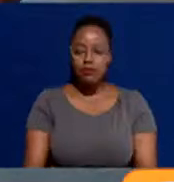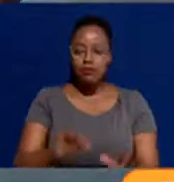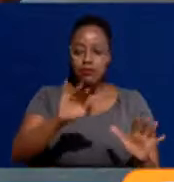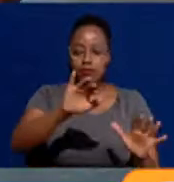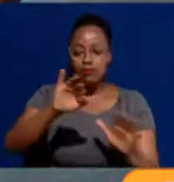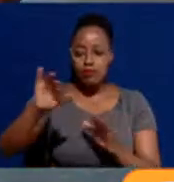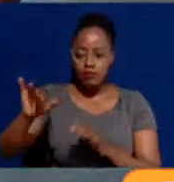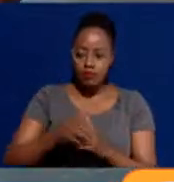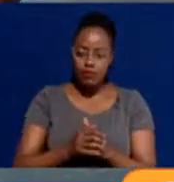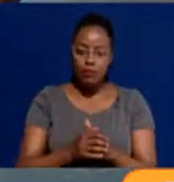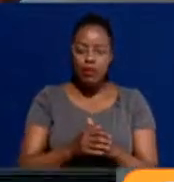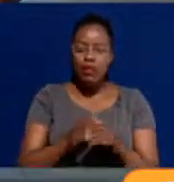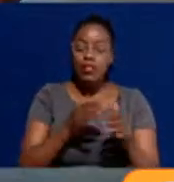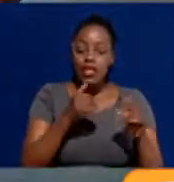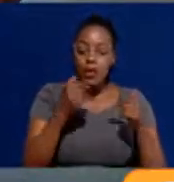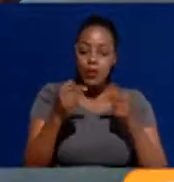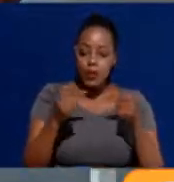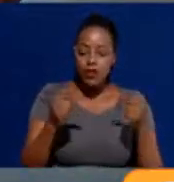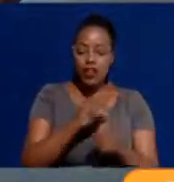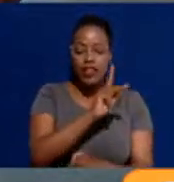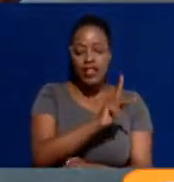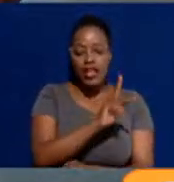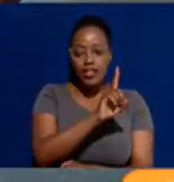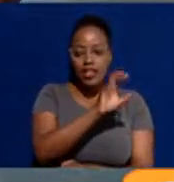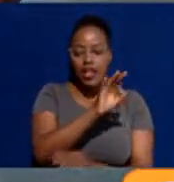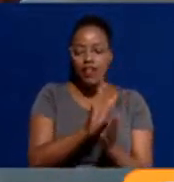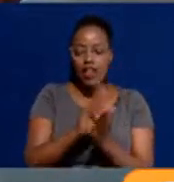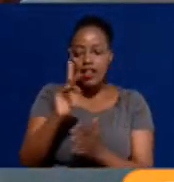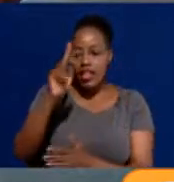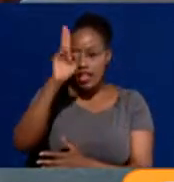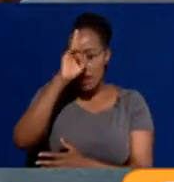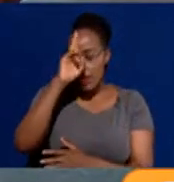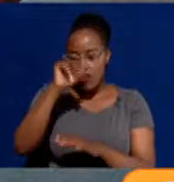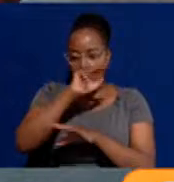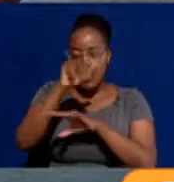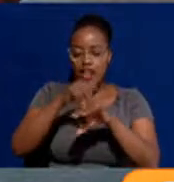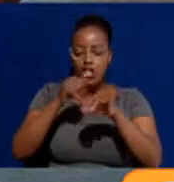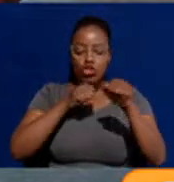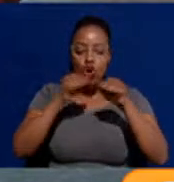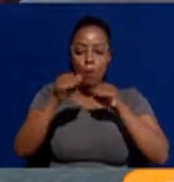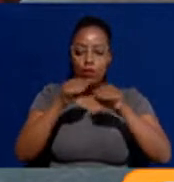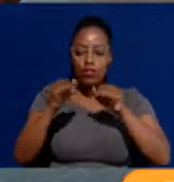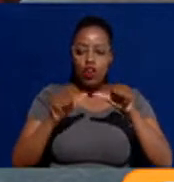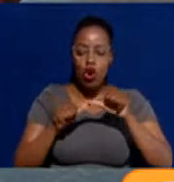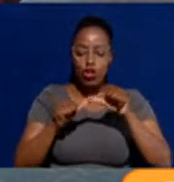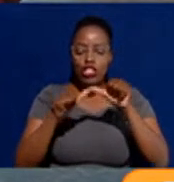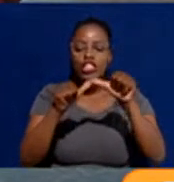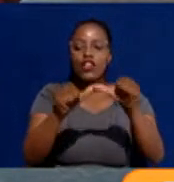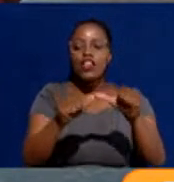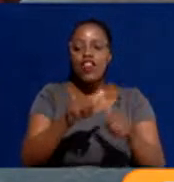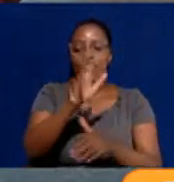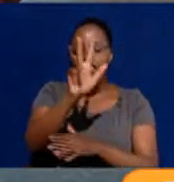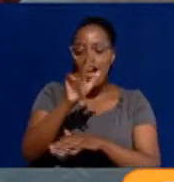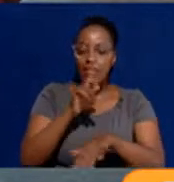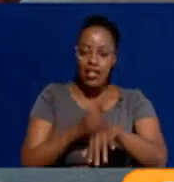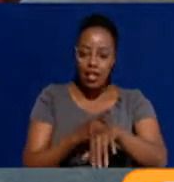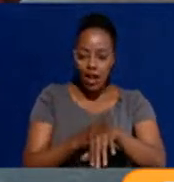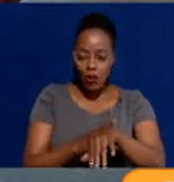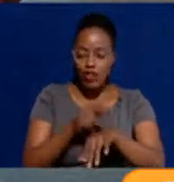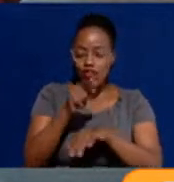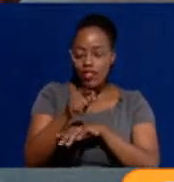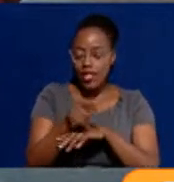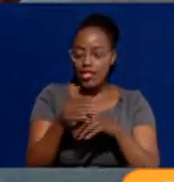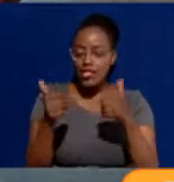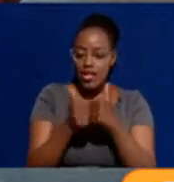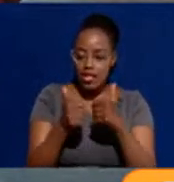The rivalry between the Kenya Defense Forces and the Kenya Police in the National Boxing League continued in the third round of the